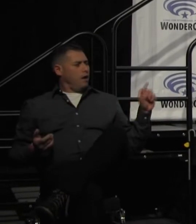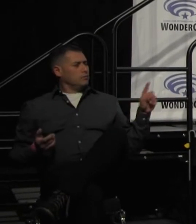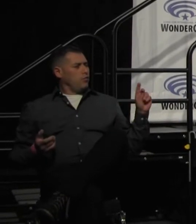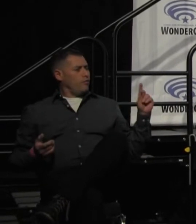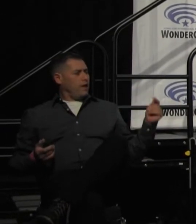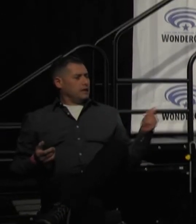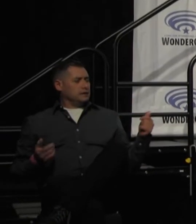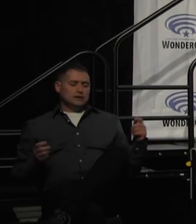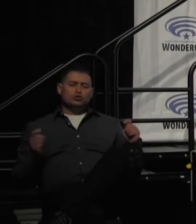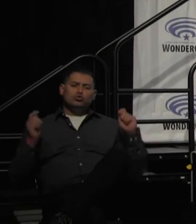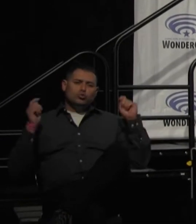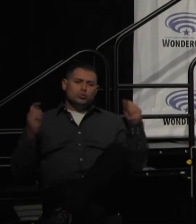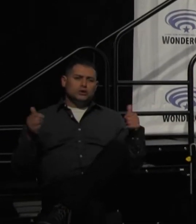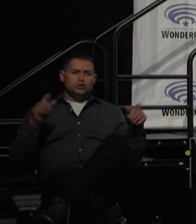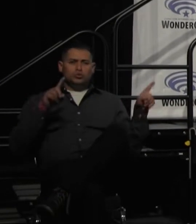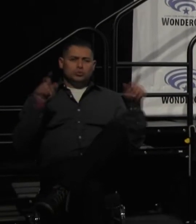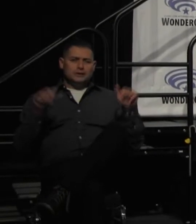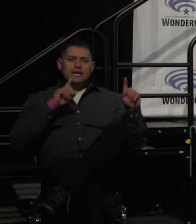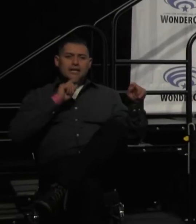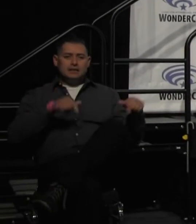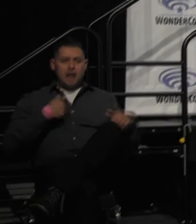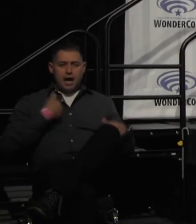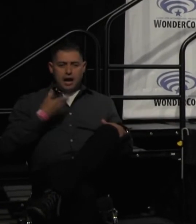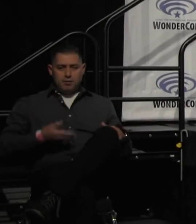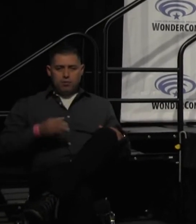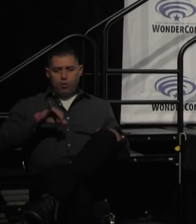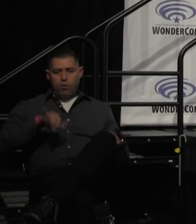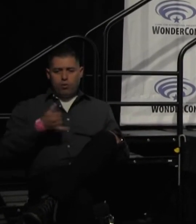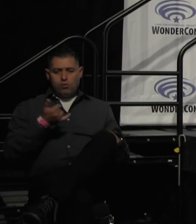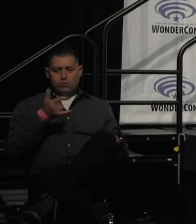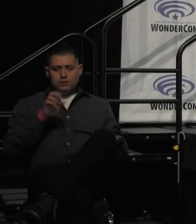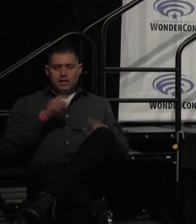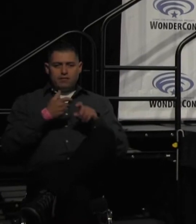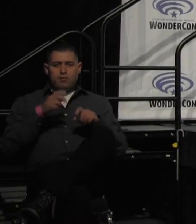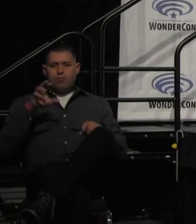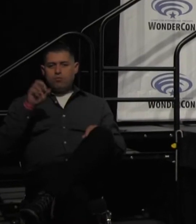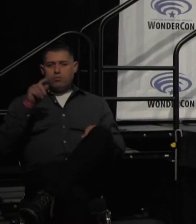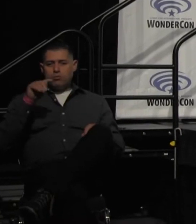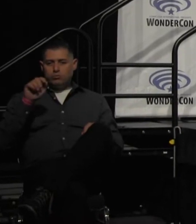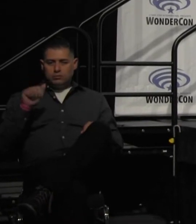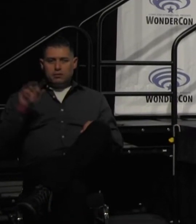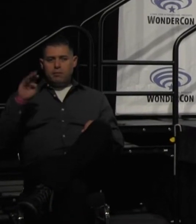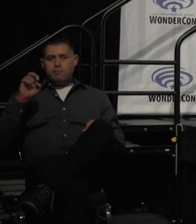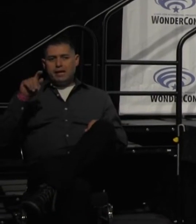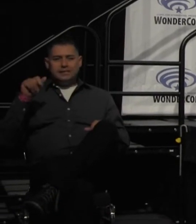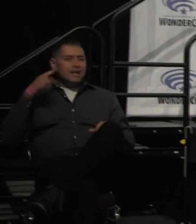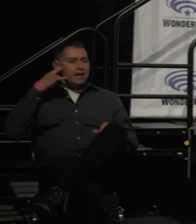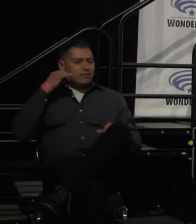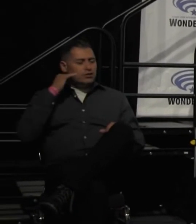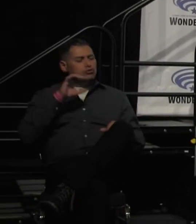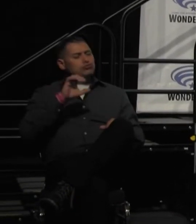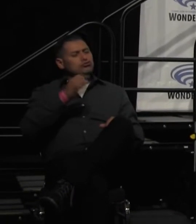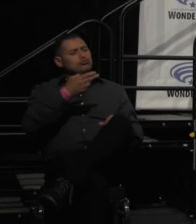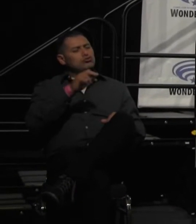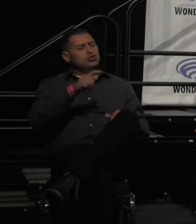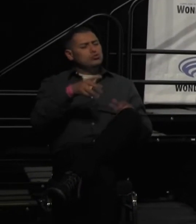too. I have a quick Q&A. I'm Jose from Costa Mesa, California. Hey, hi. Cheech, you did a collaboration with Korn. You